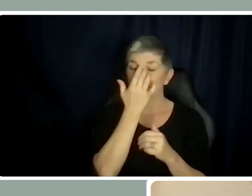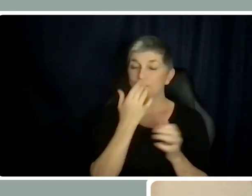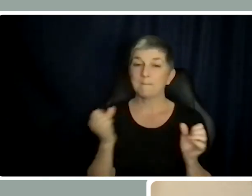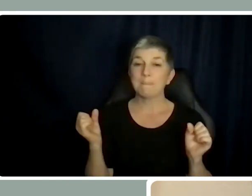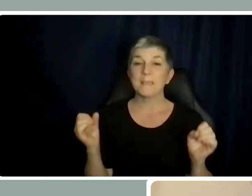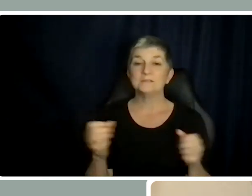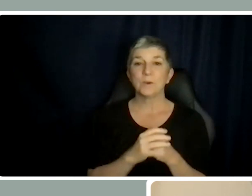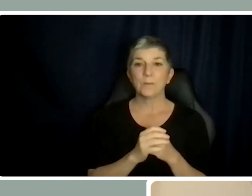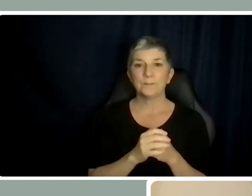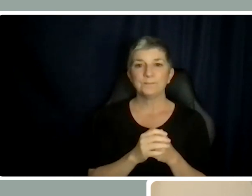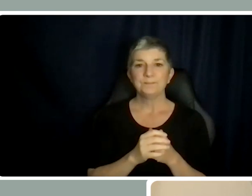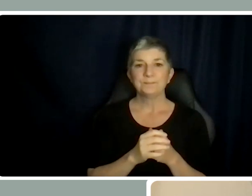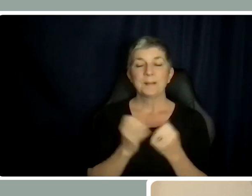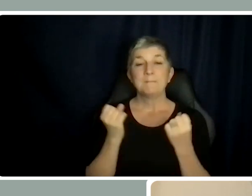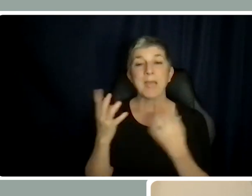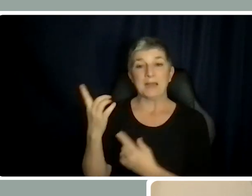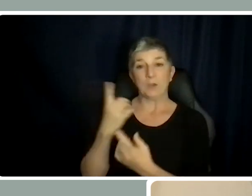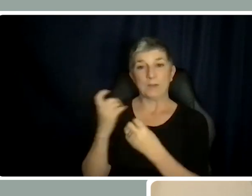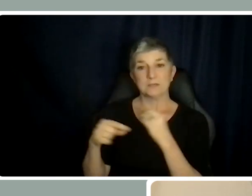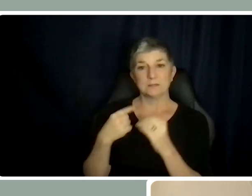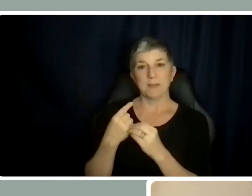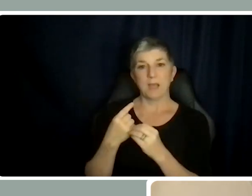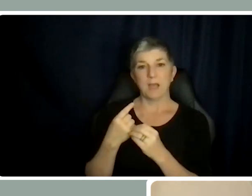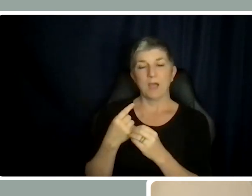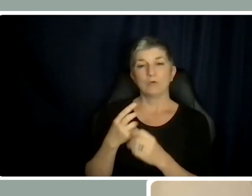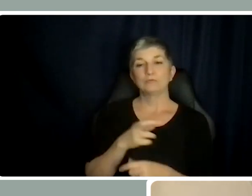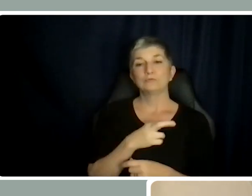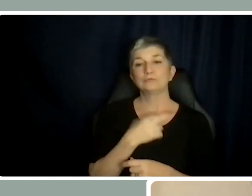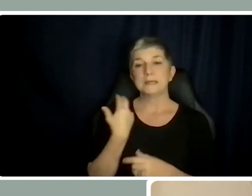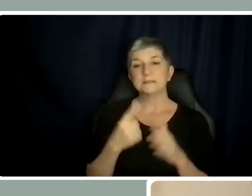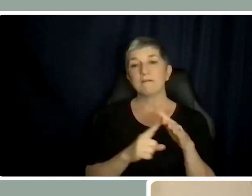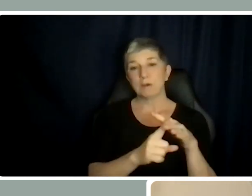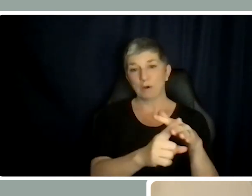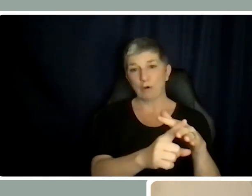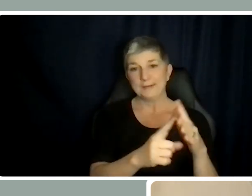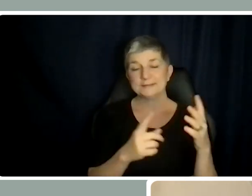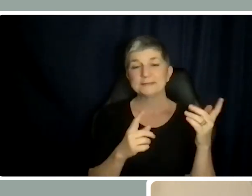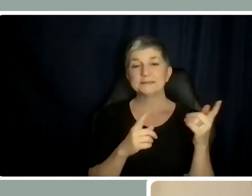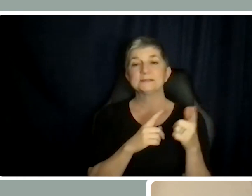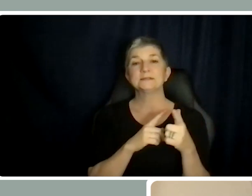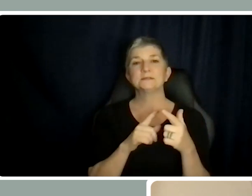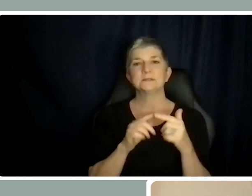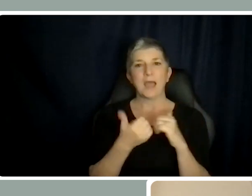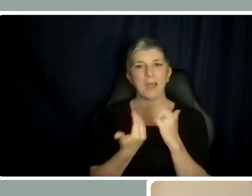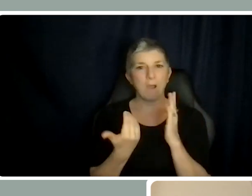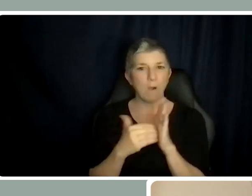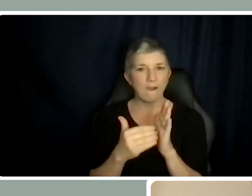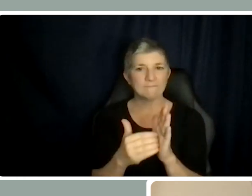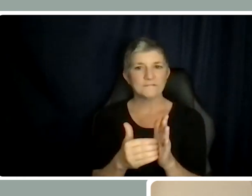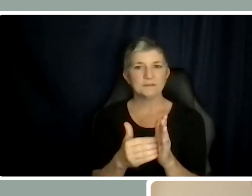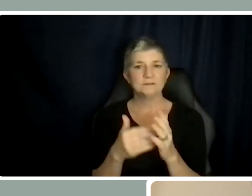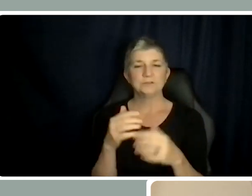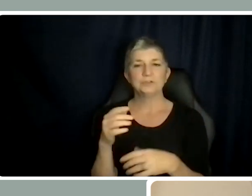So there are a lot of questions about, risk of recurrence and how often